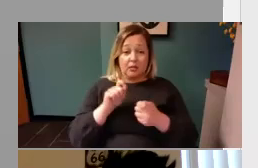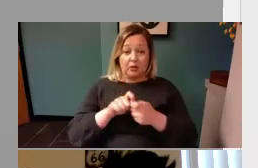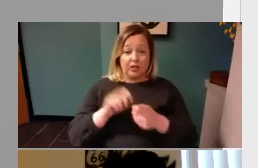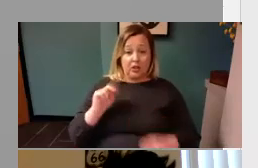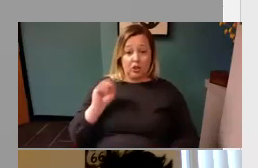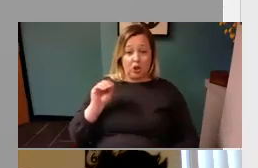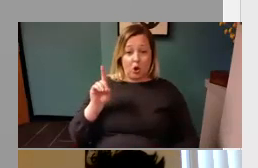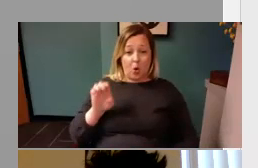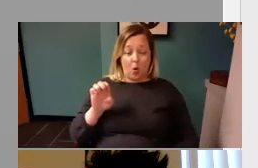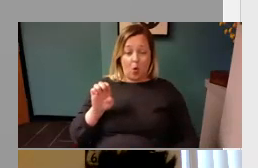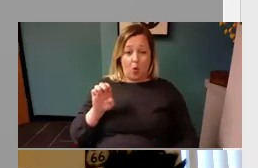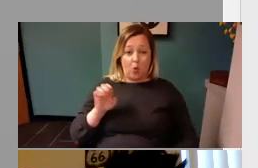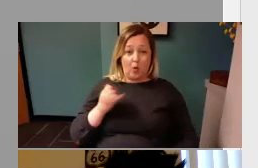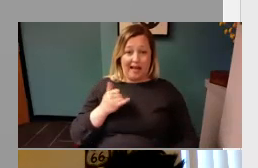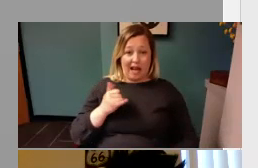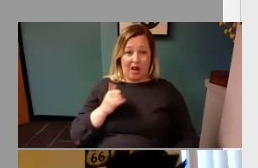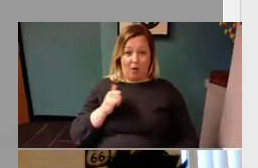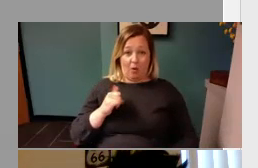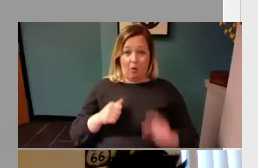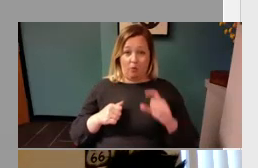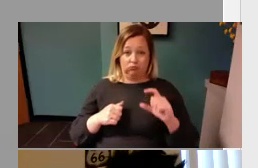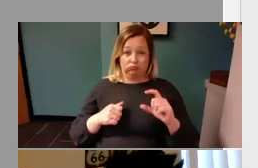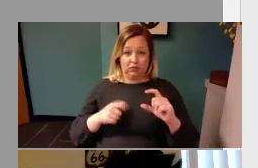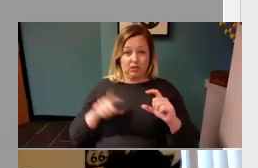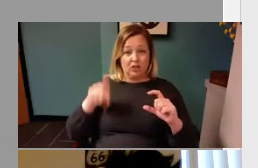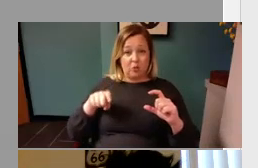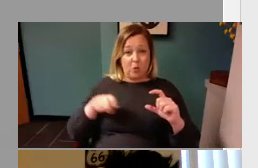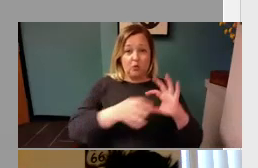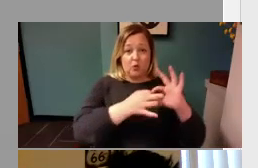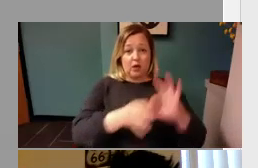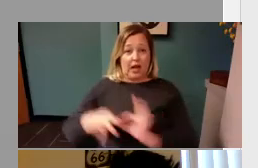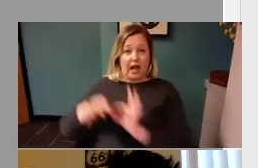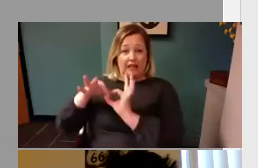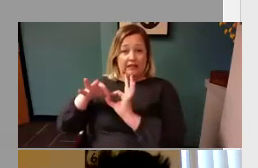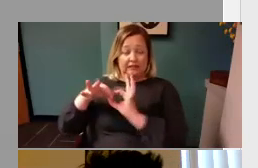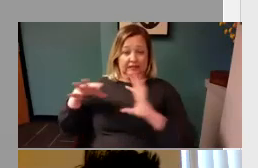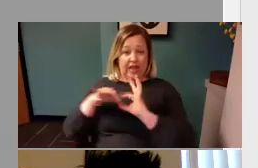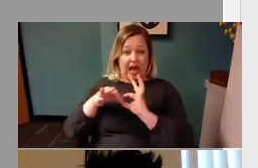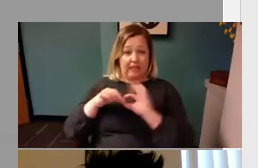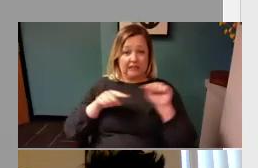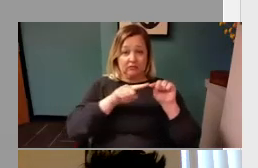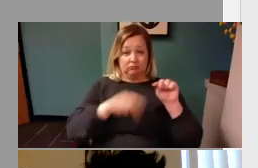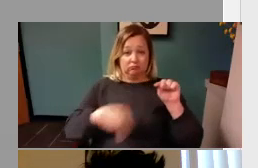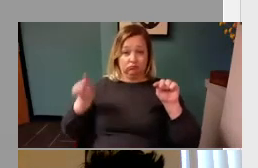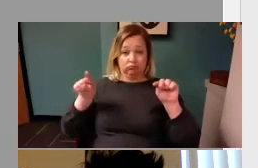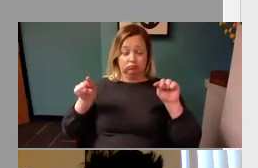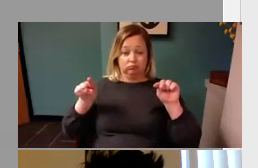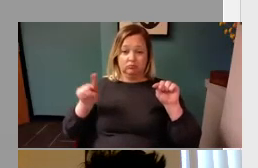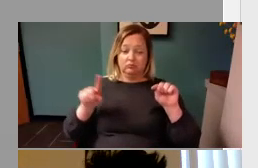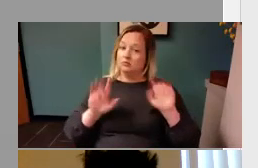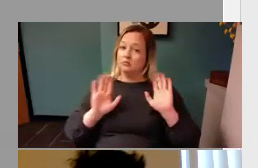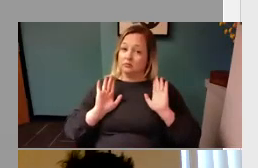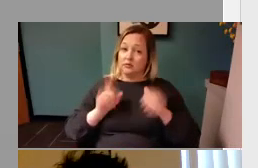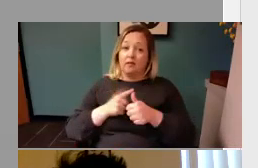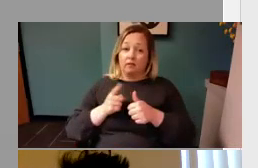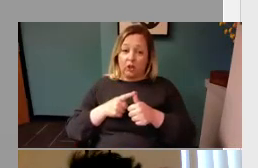where let's say that this particular node was to be connected to this particular node, then we would need to find the parent of all of those nodes. So apart